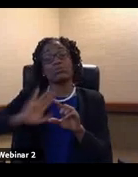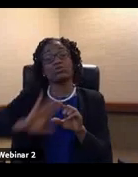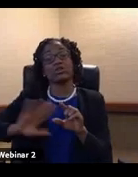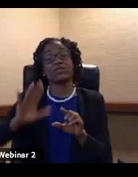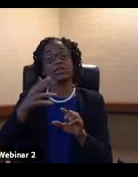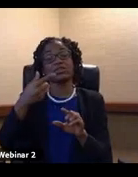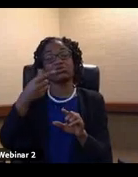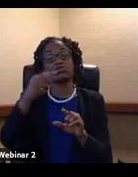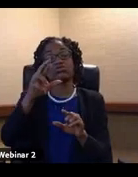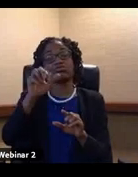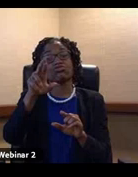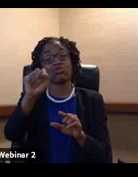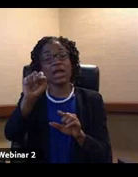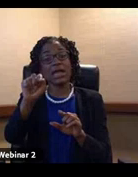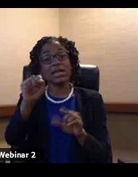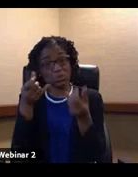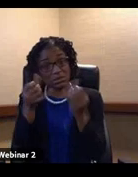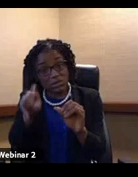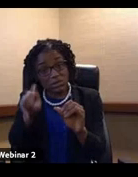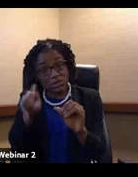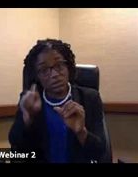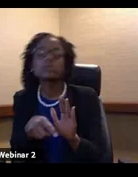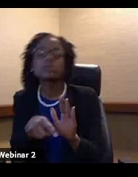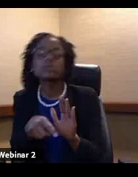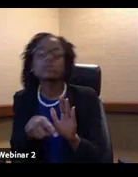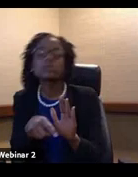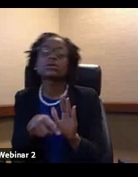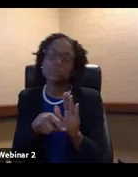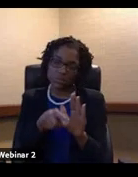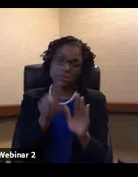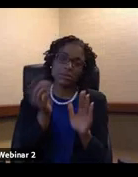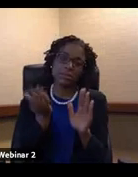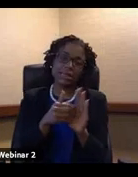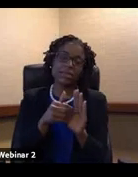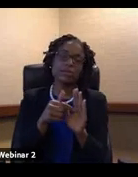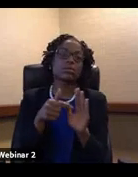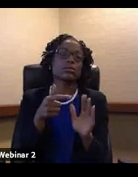do we still need to register? Again, these are systems outside.